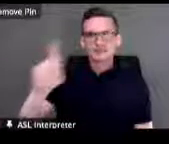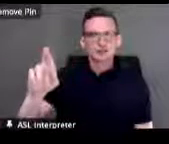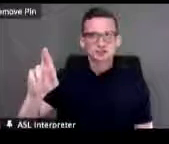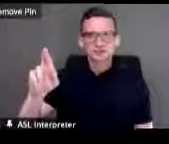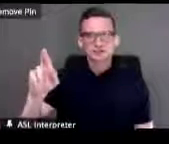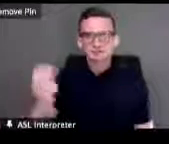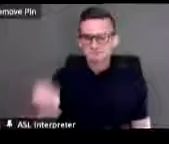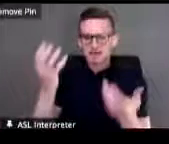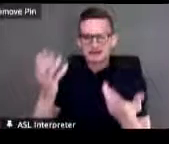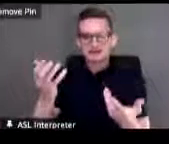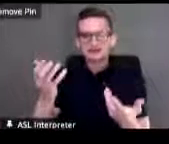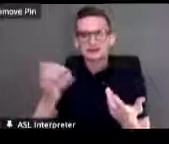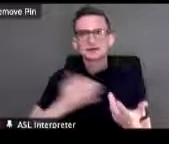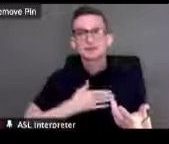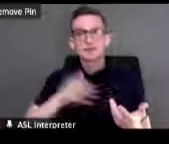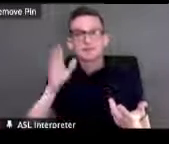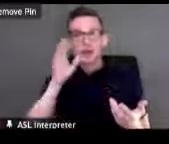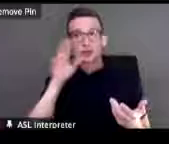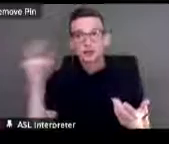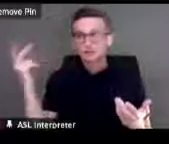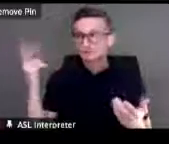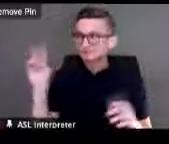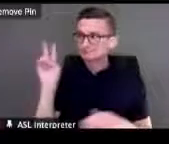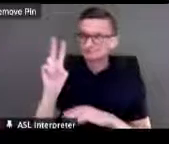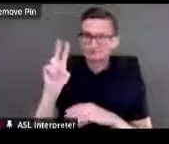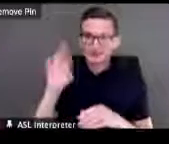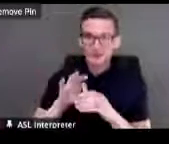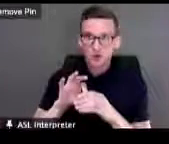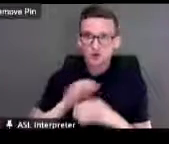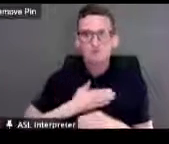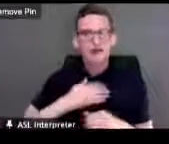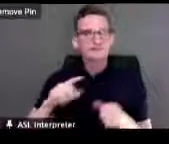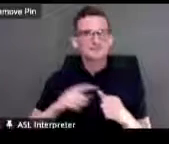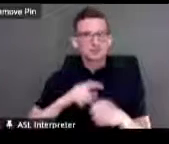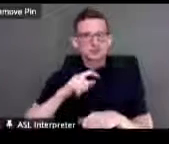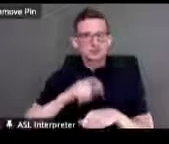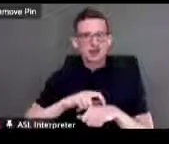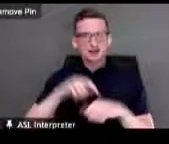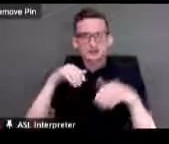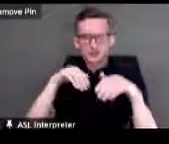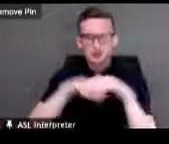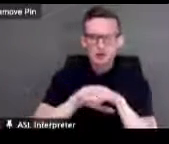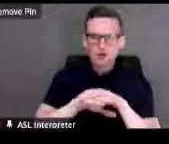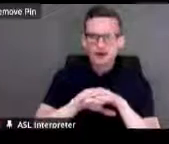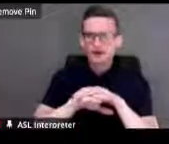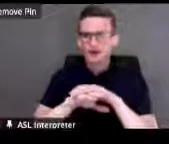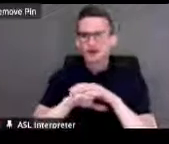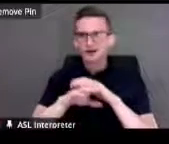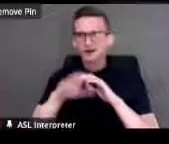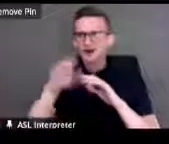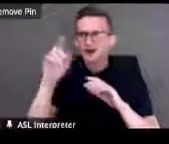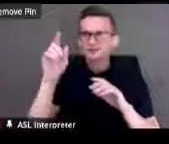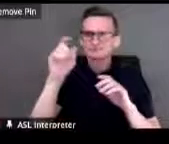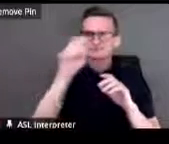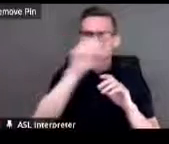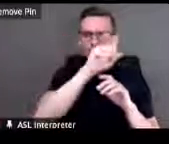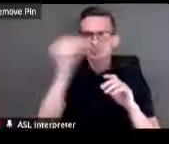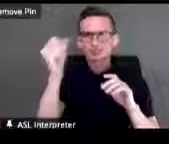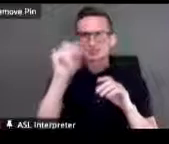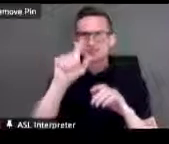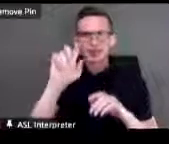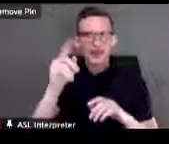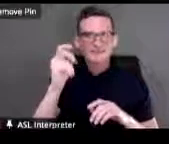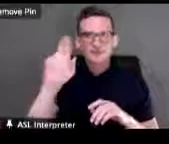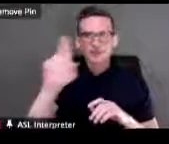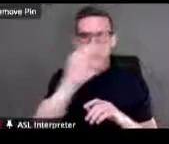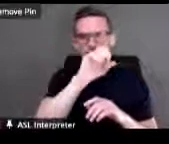I were going to vote. And so we went in and you're pushing these little levers to actually register your